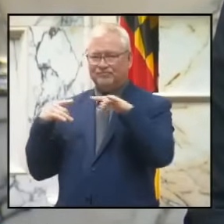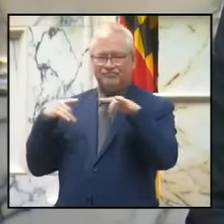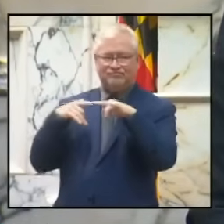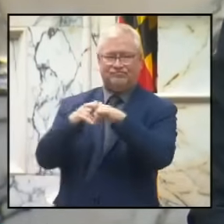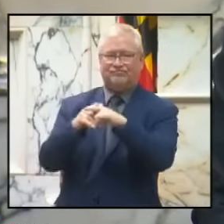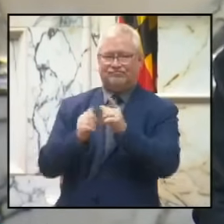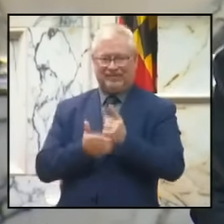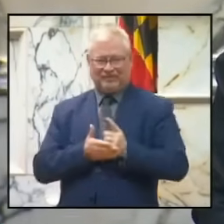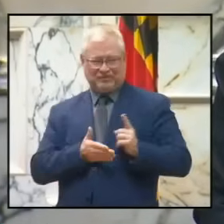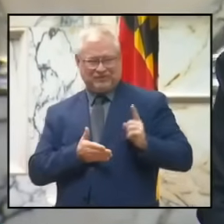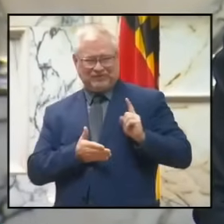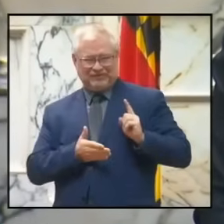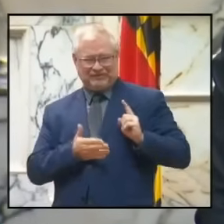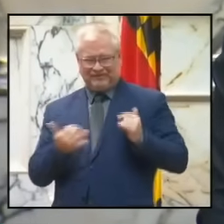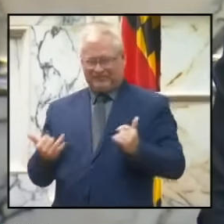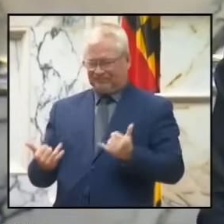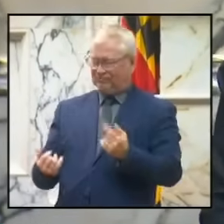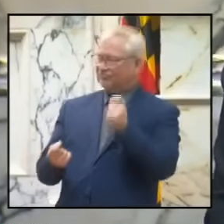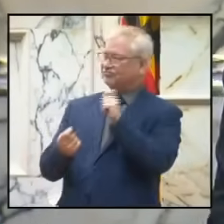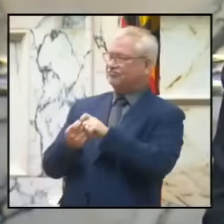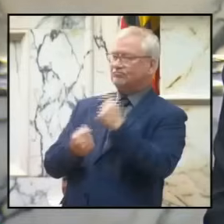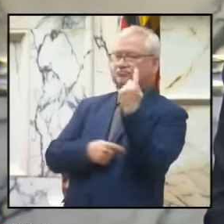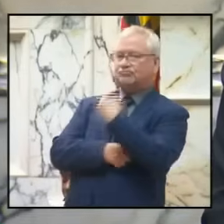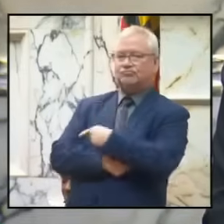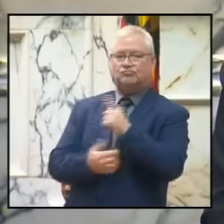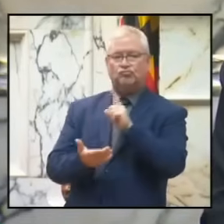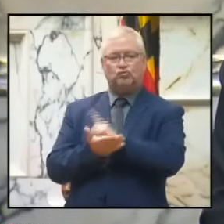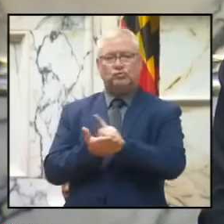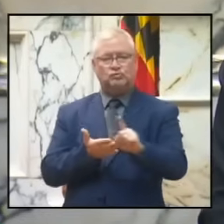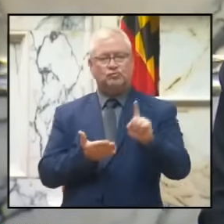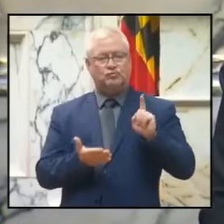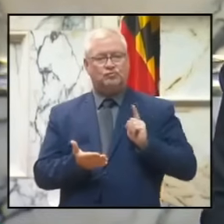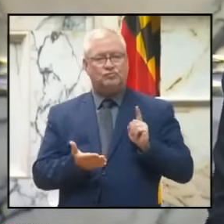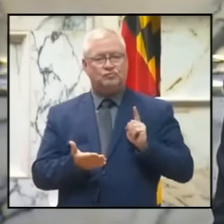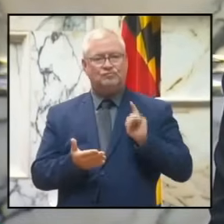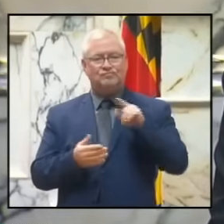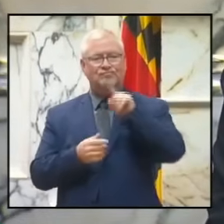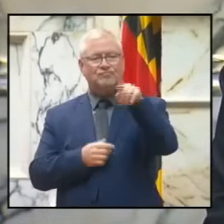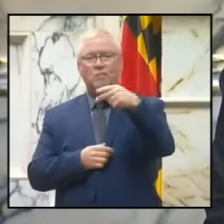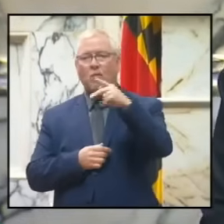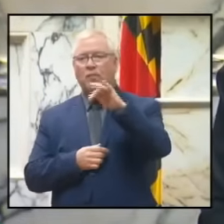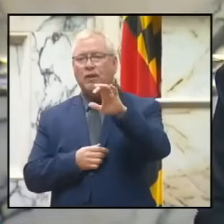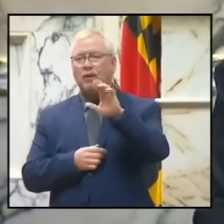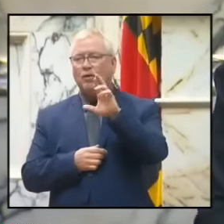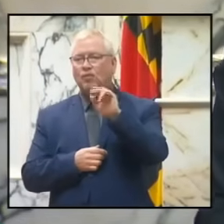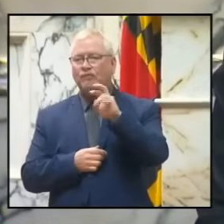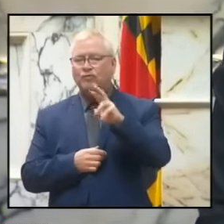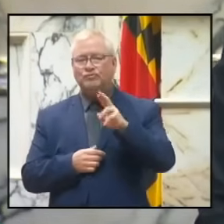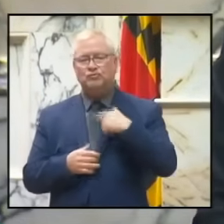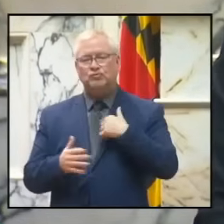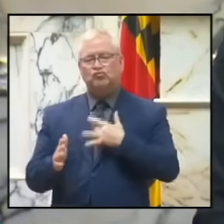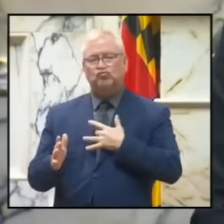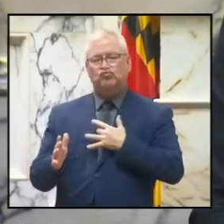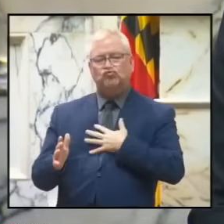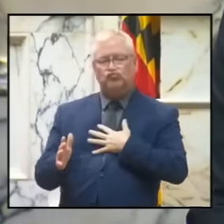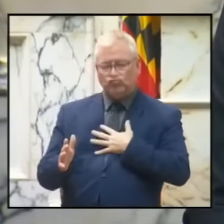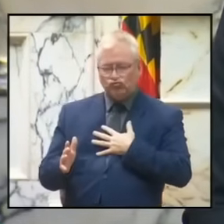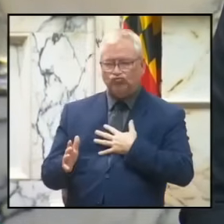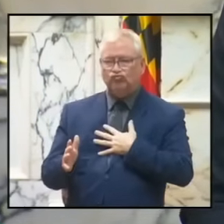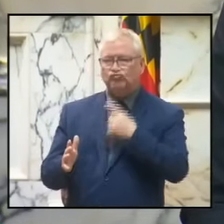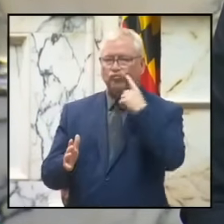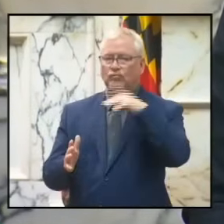today over the Potomac. Our hearts are still with all of those who are